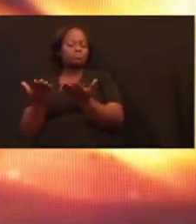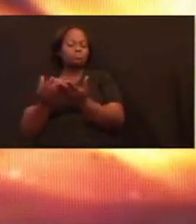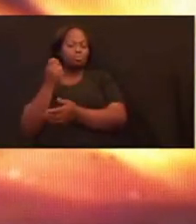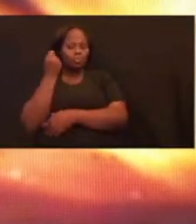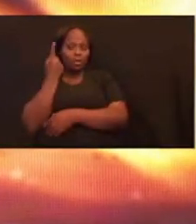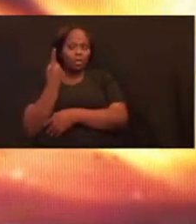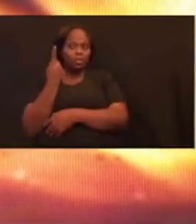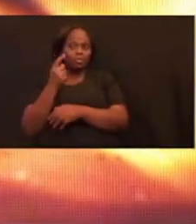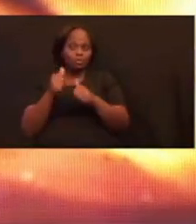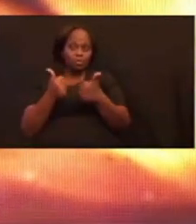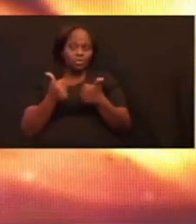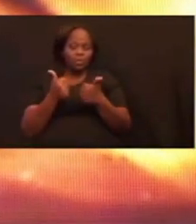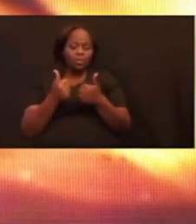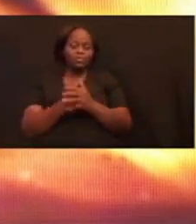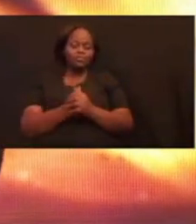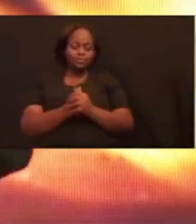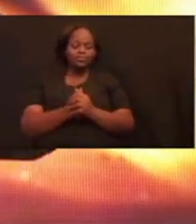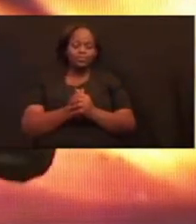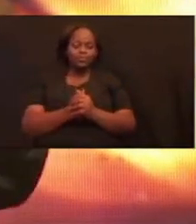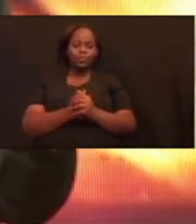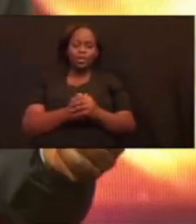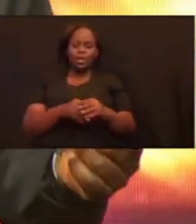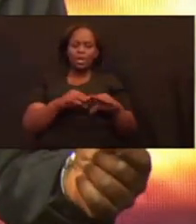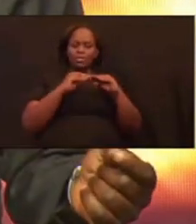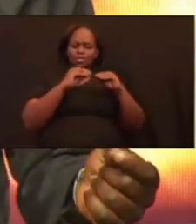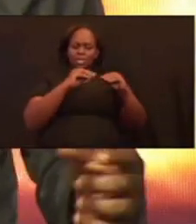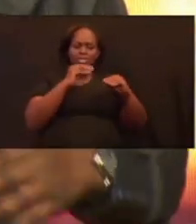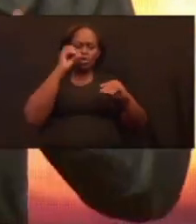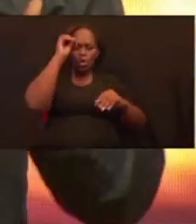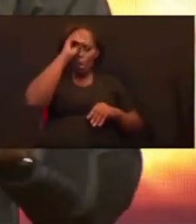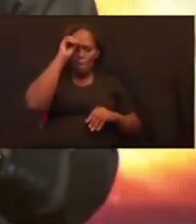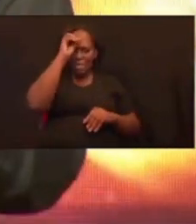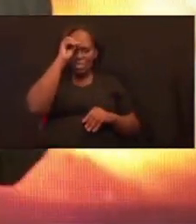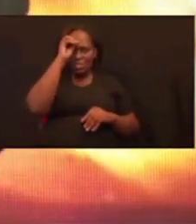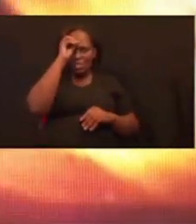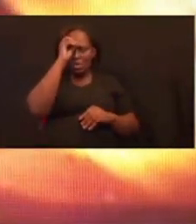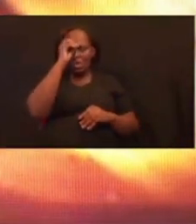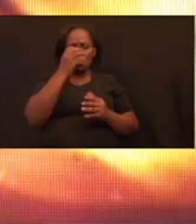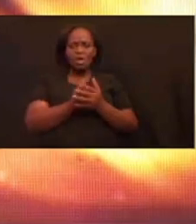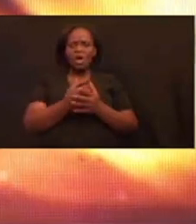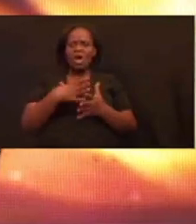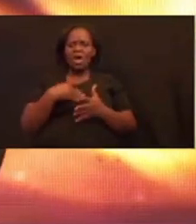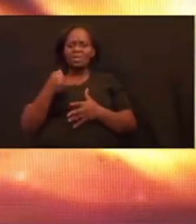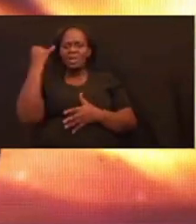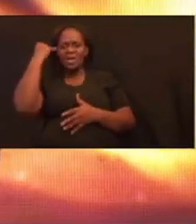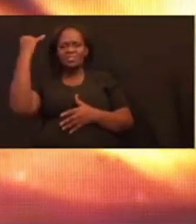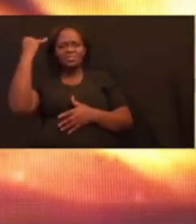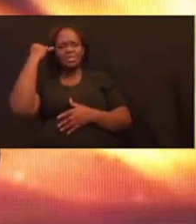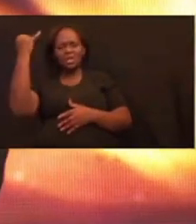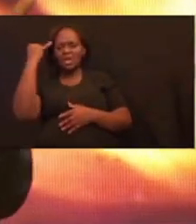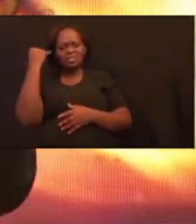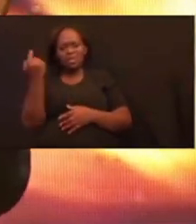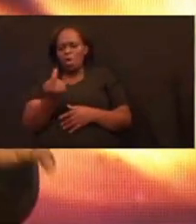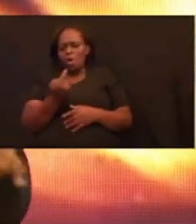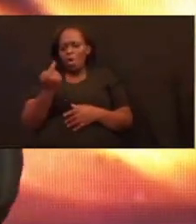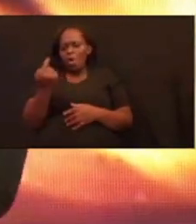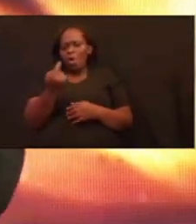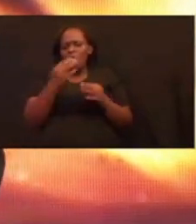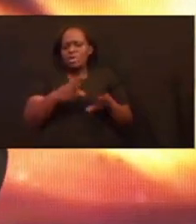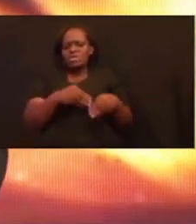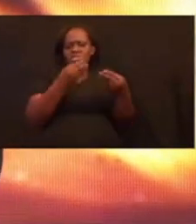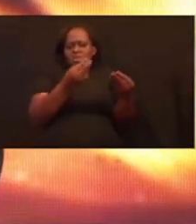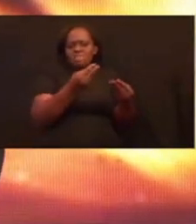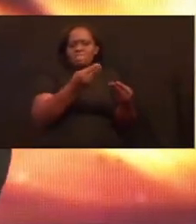now? Yes. Teaching opinions and personalized dealings will only produce various shades of